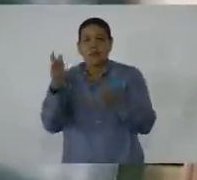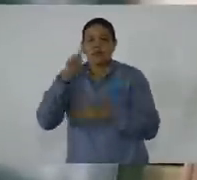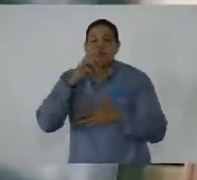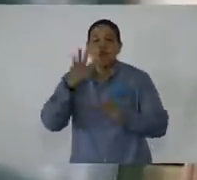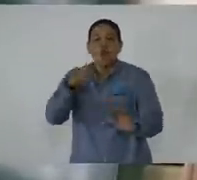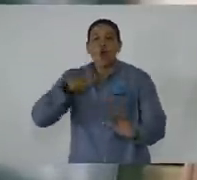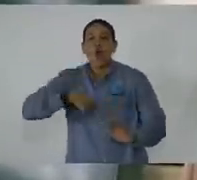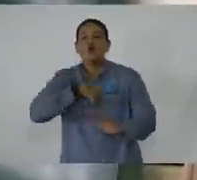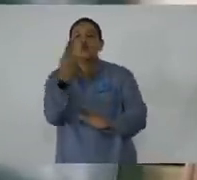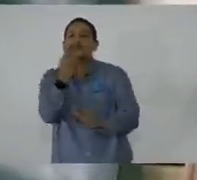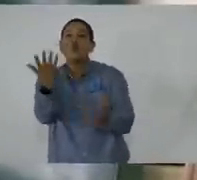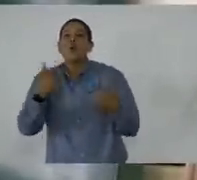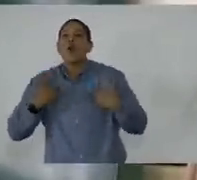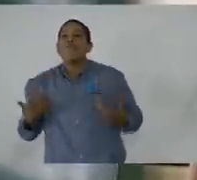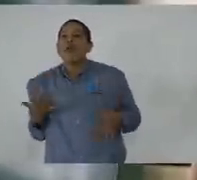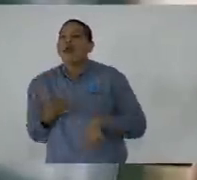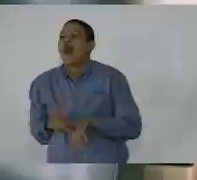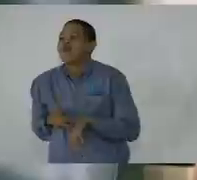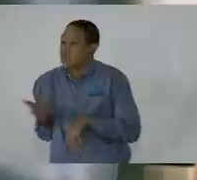to use what we have.